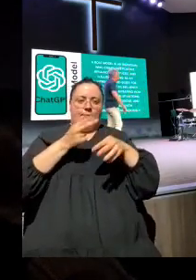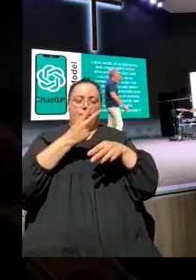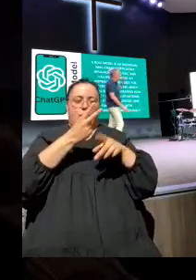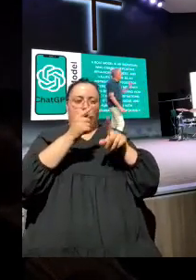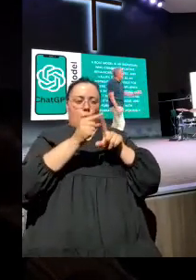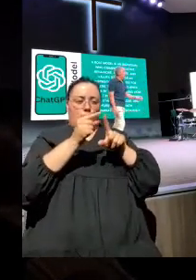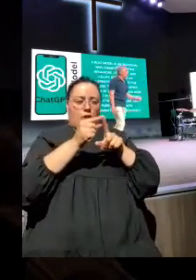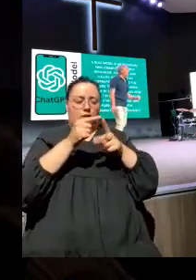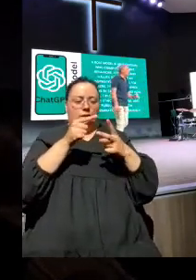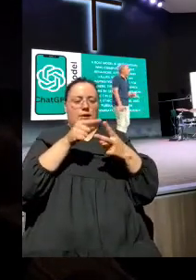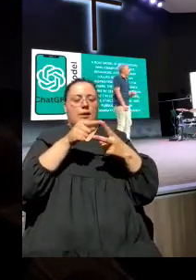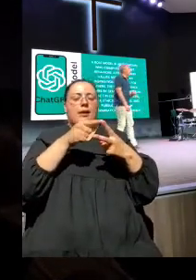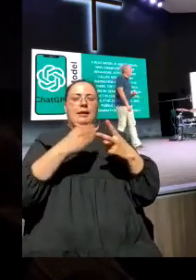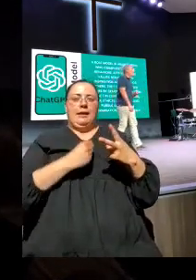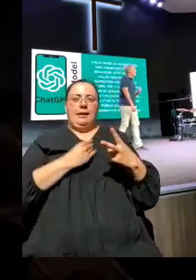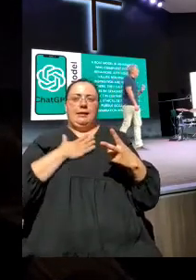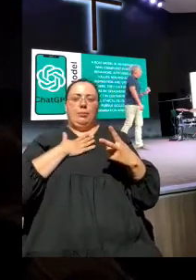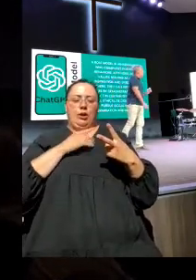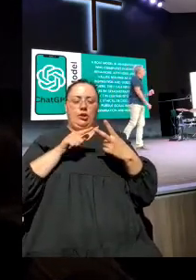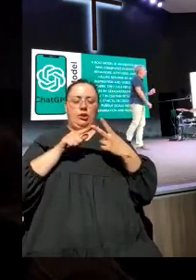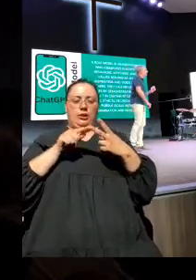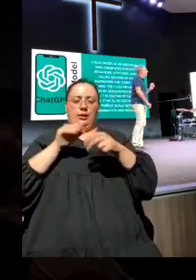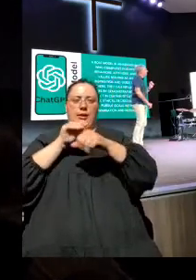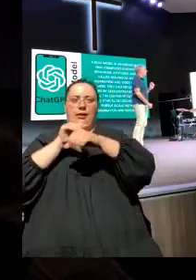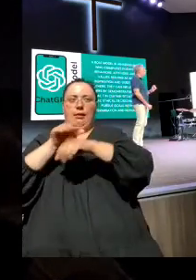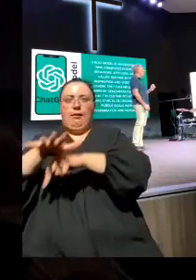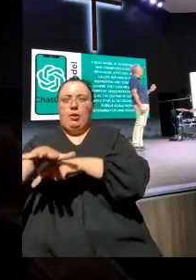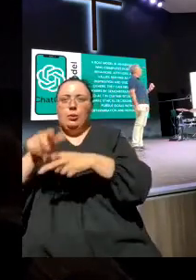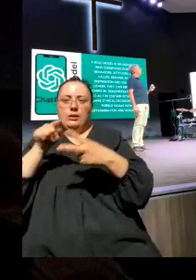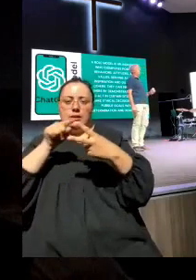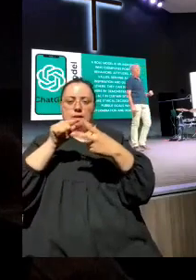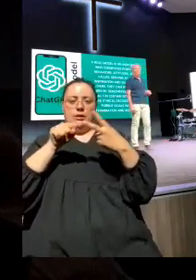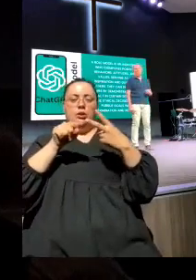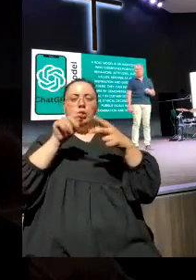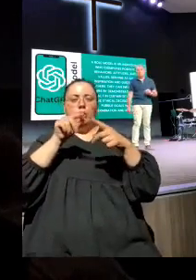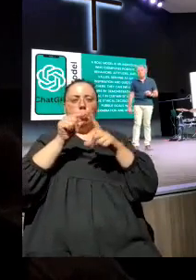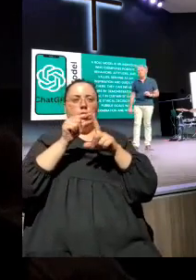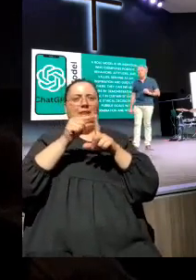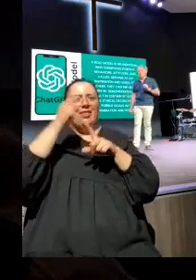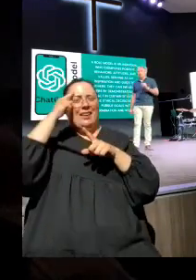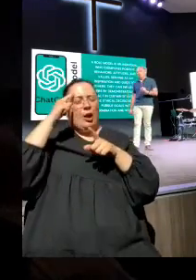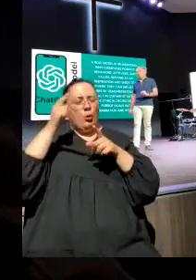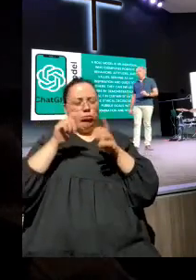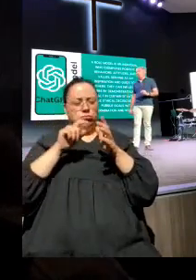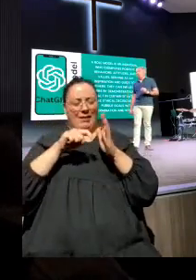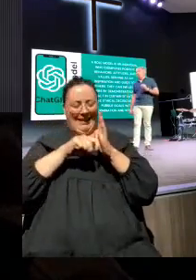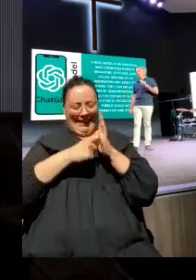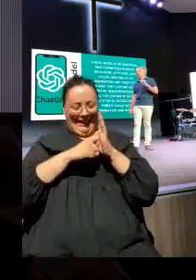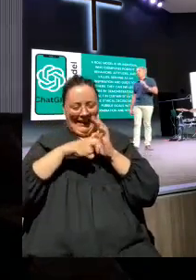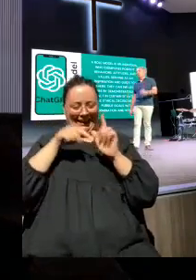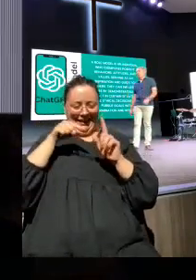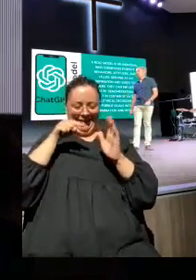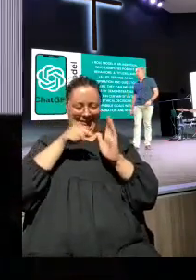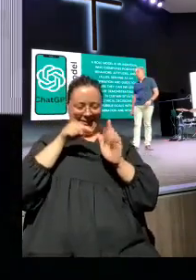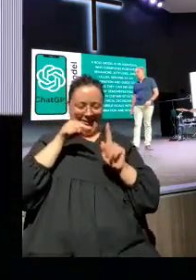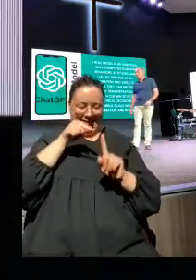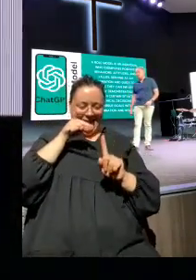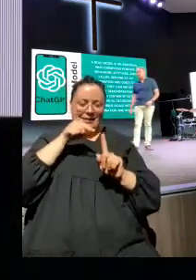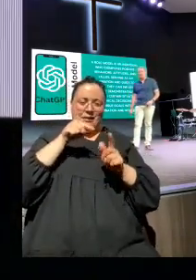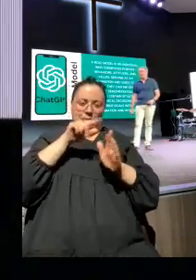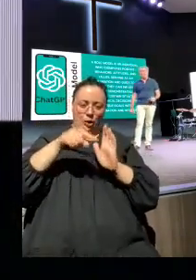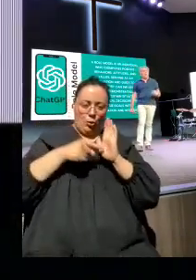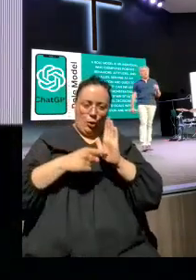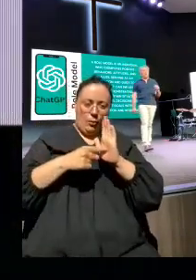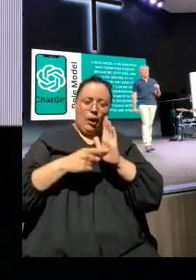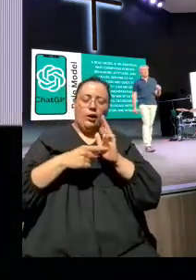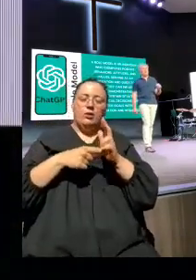and influence, because that's what I think is at the core of being a role model. Inspiration and influence.